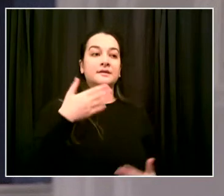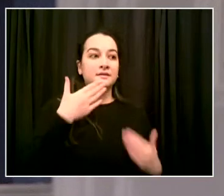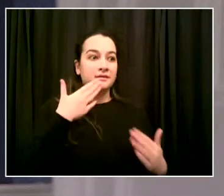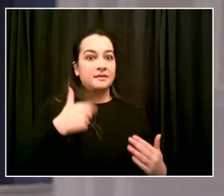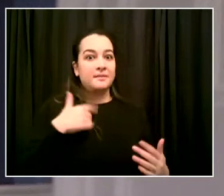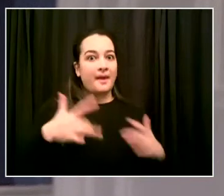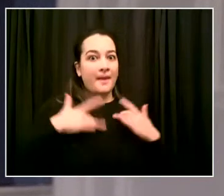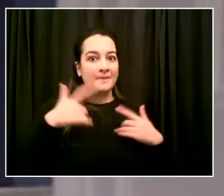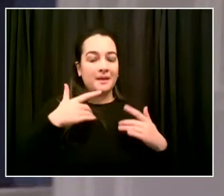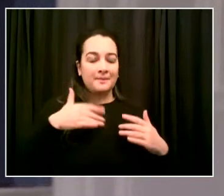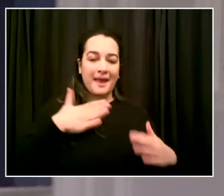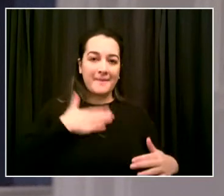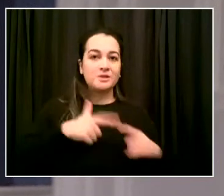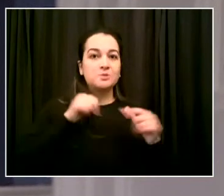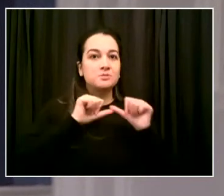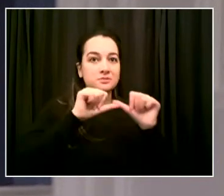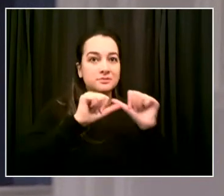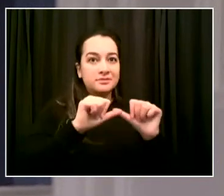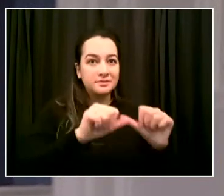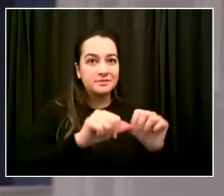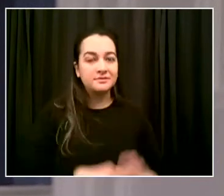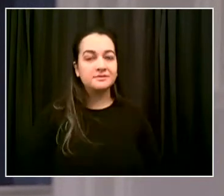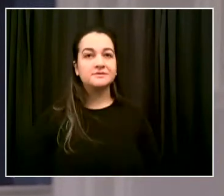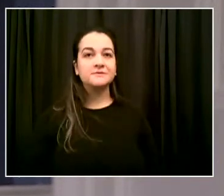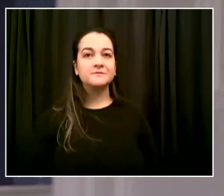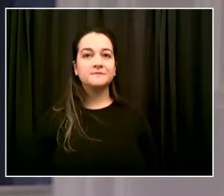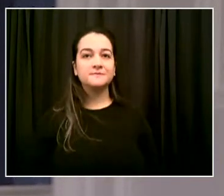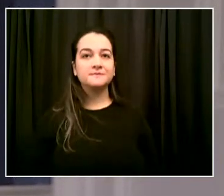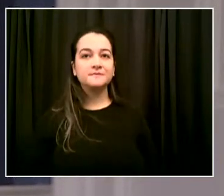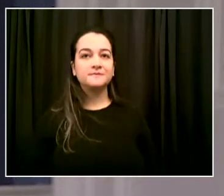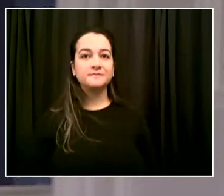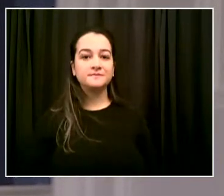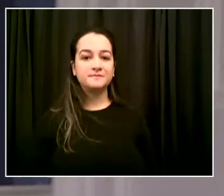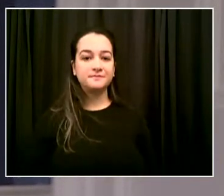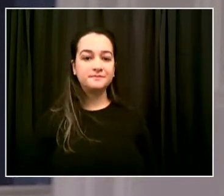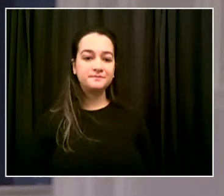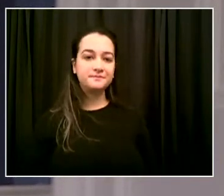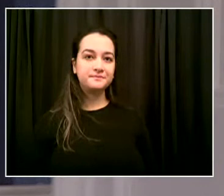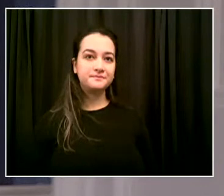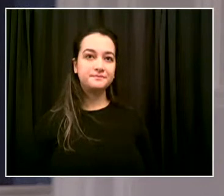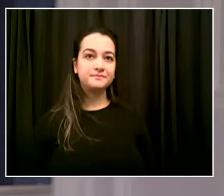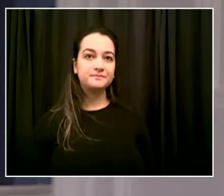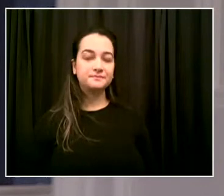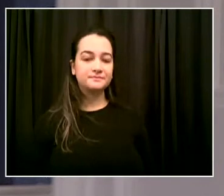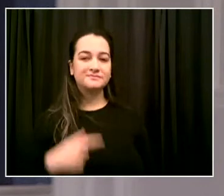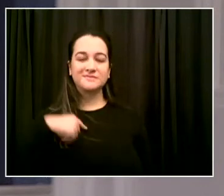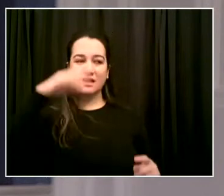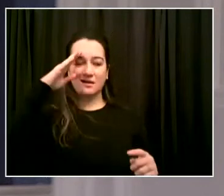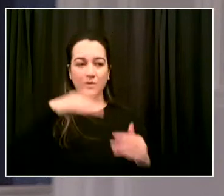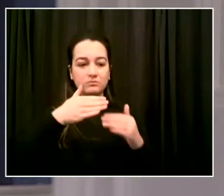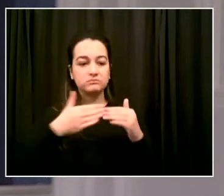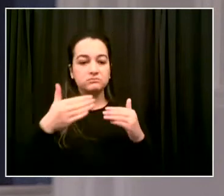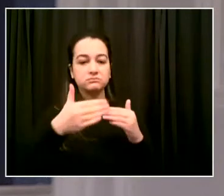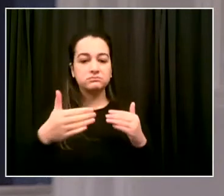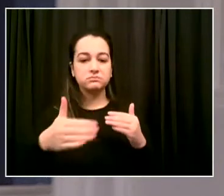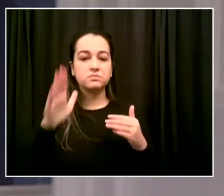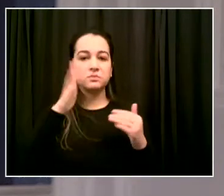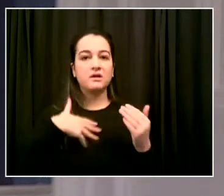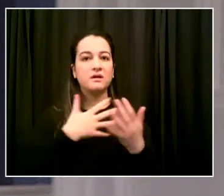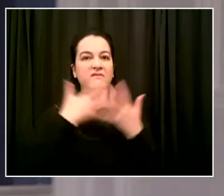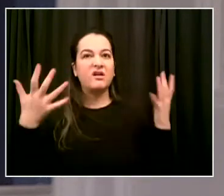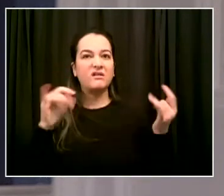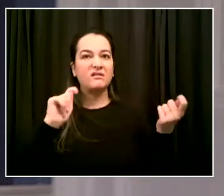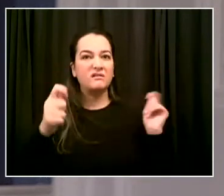DOT analyst in the Mayor's Office of Operations, I've seen the remarkable evolution of DOT's mission to an agency now tasked by